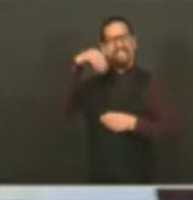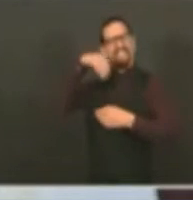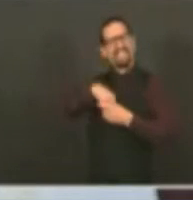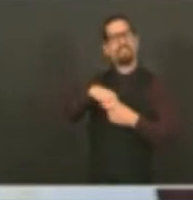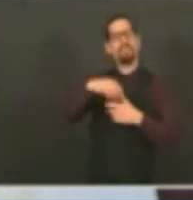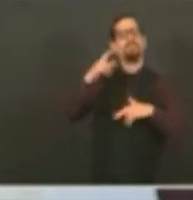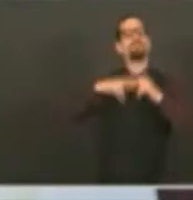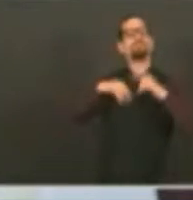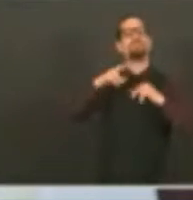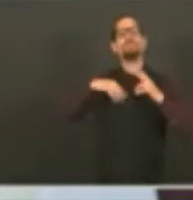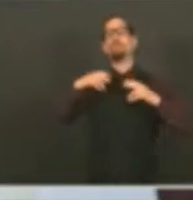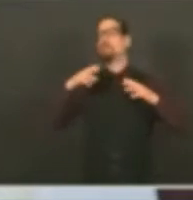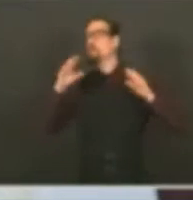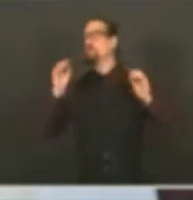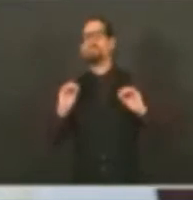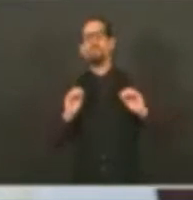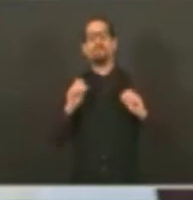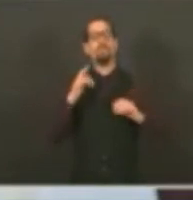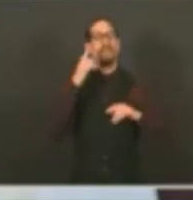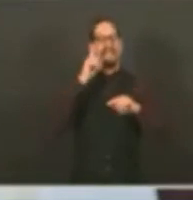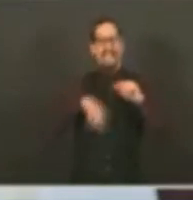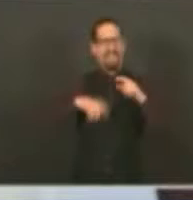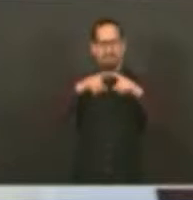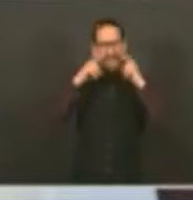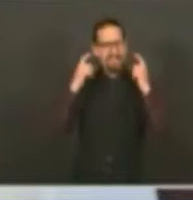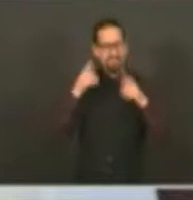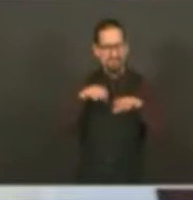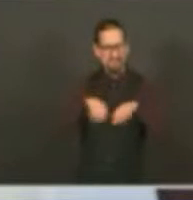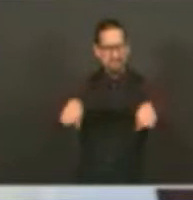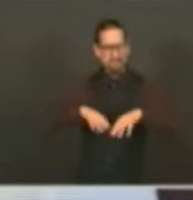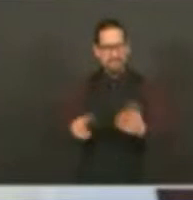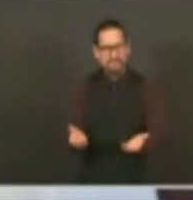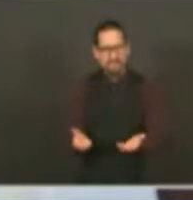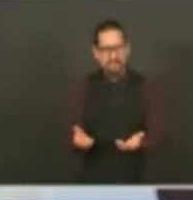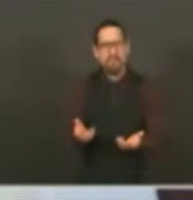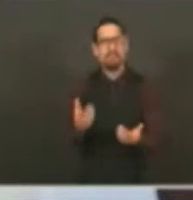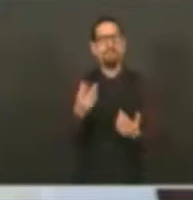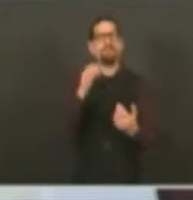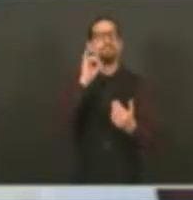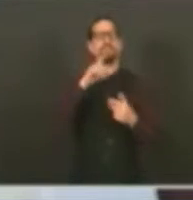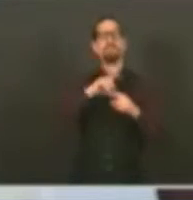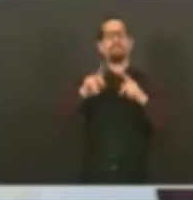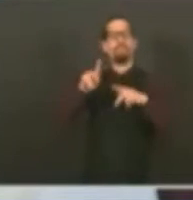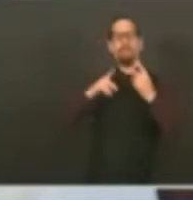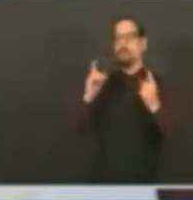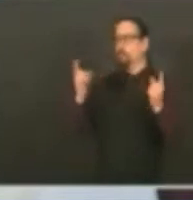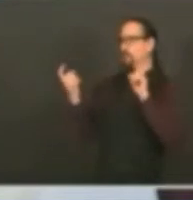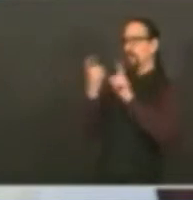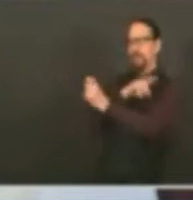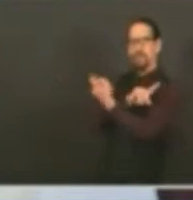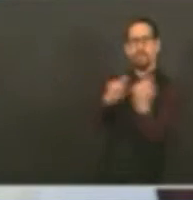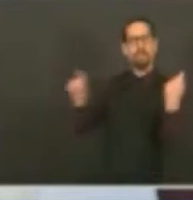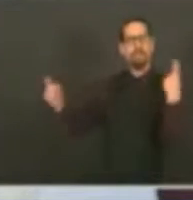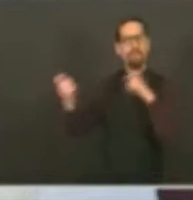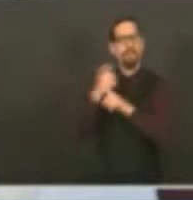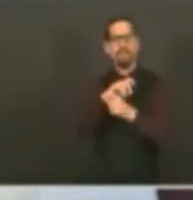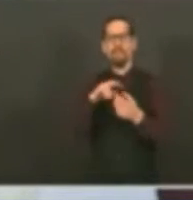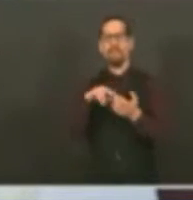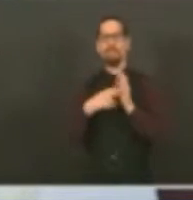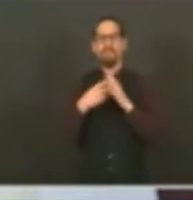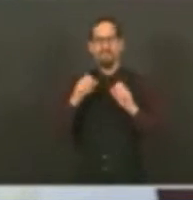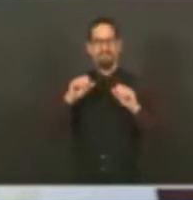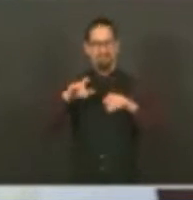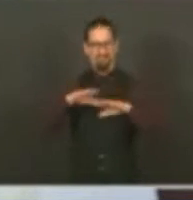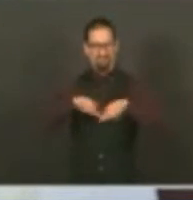to wear a mask, in inconsistent groups. Where pools are, the smell of chlorine is